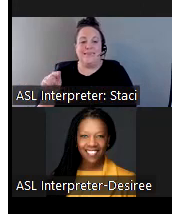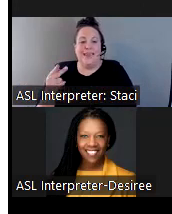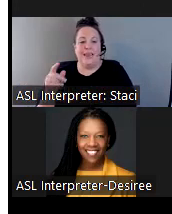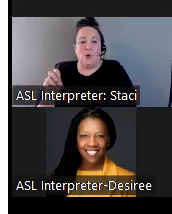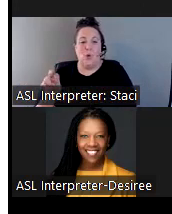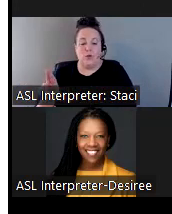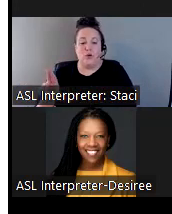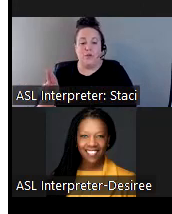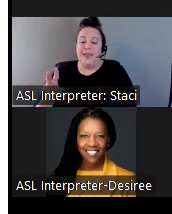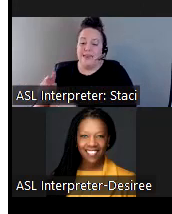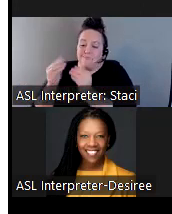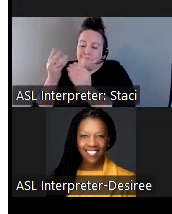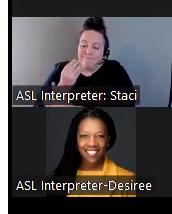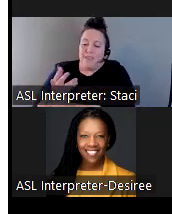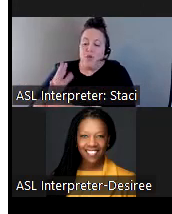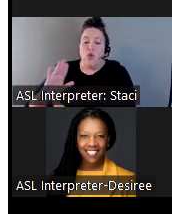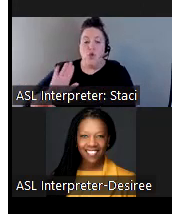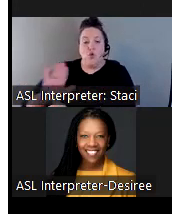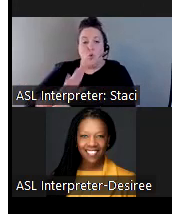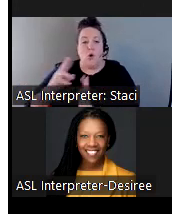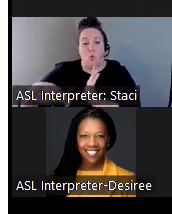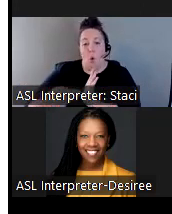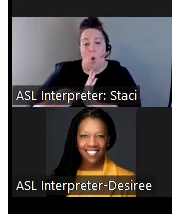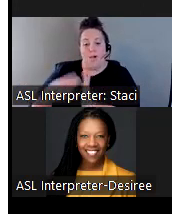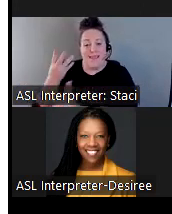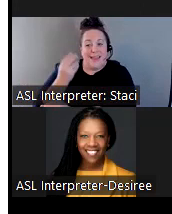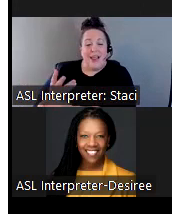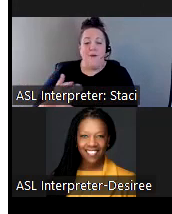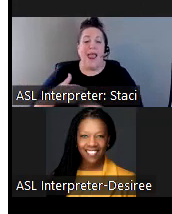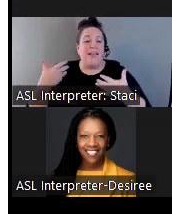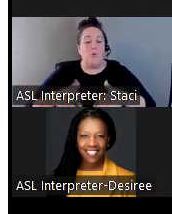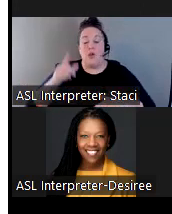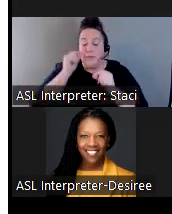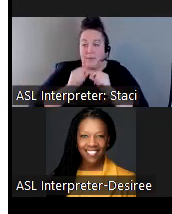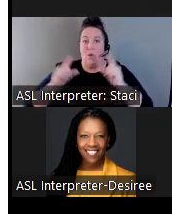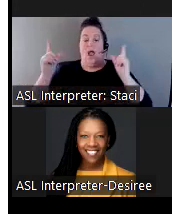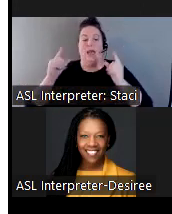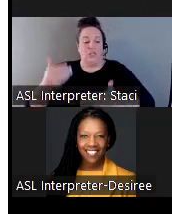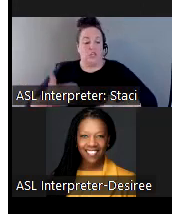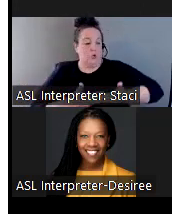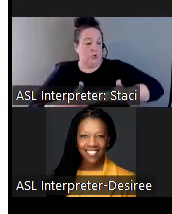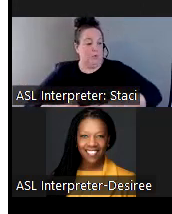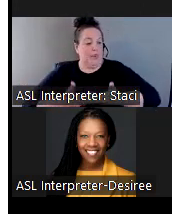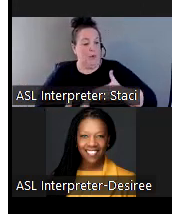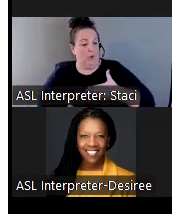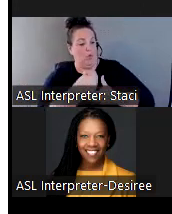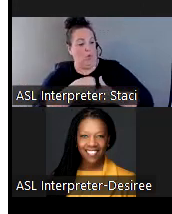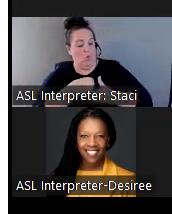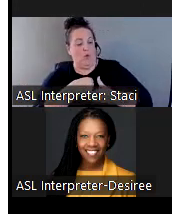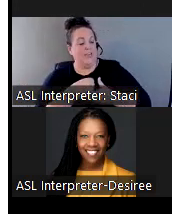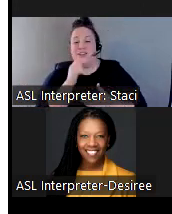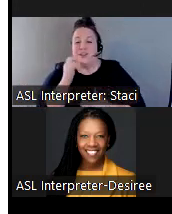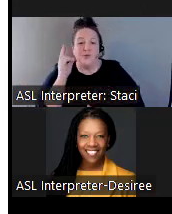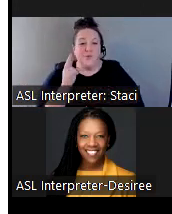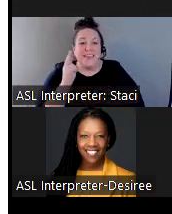role. Let them know. We don't want you to be surprised that a new baby comes on your roll and you didn't even know they existed